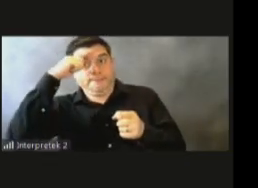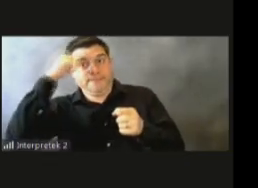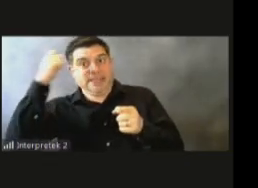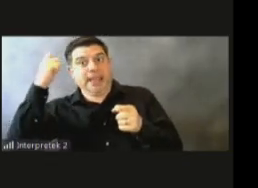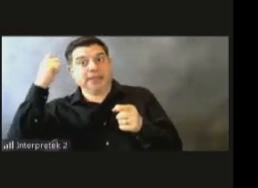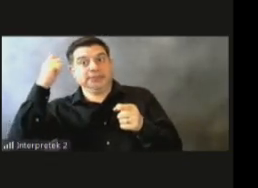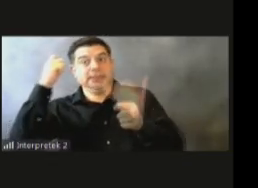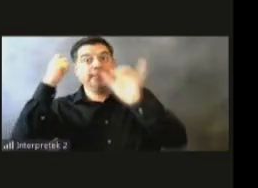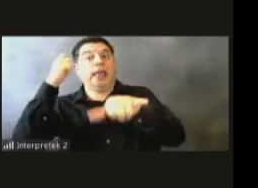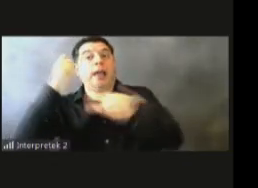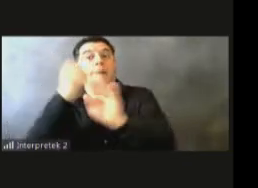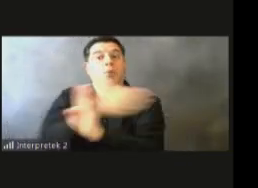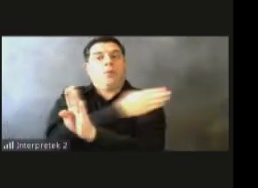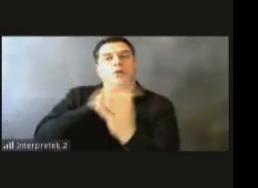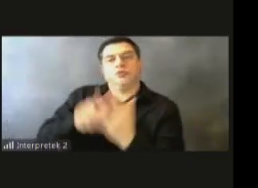have the number.